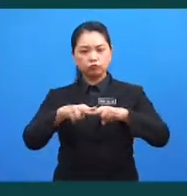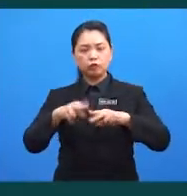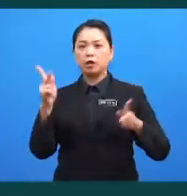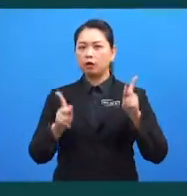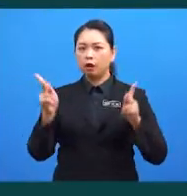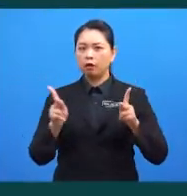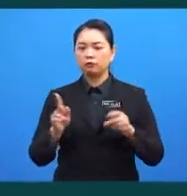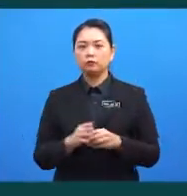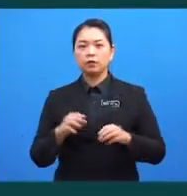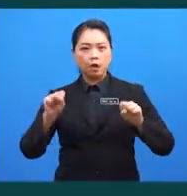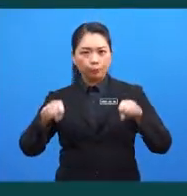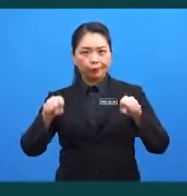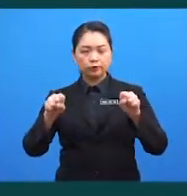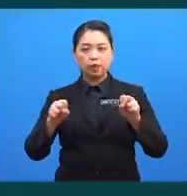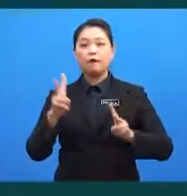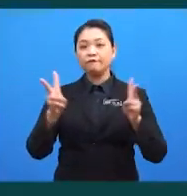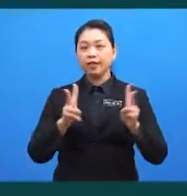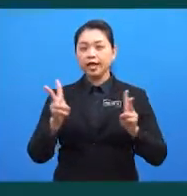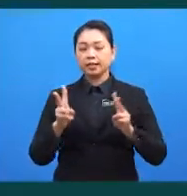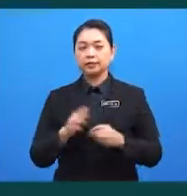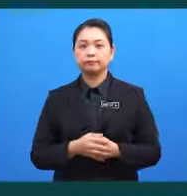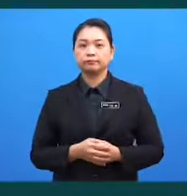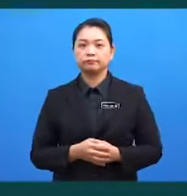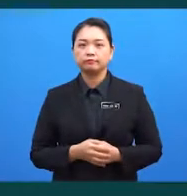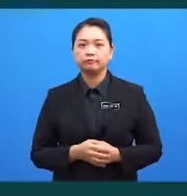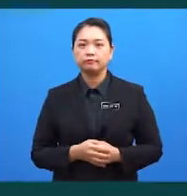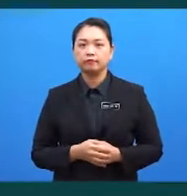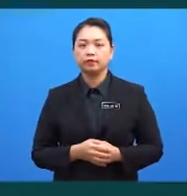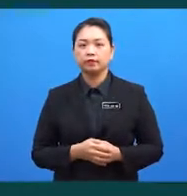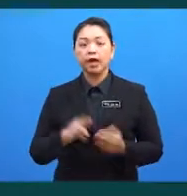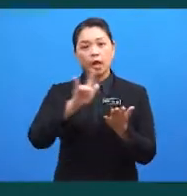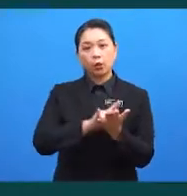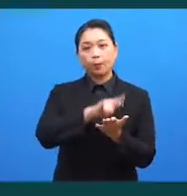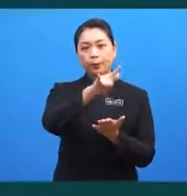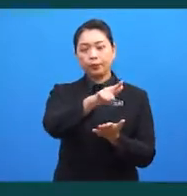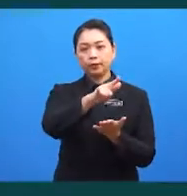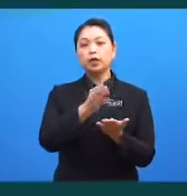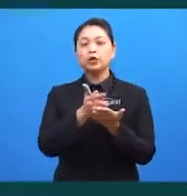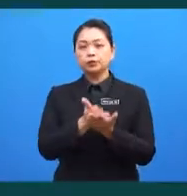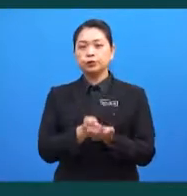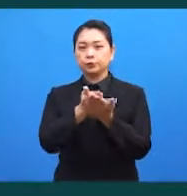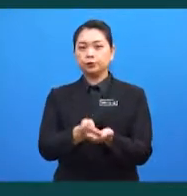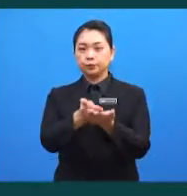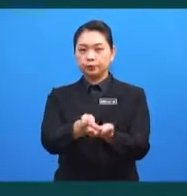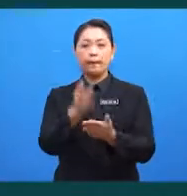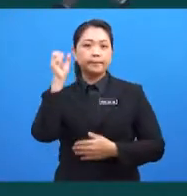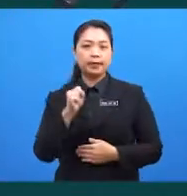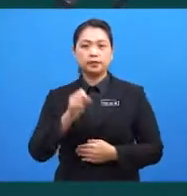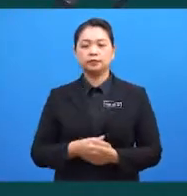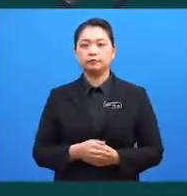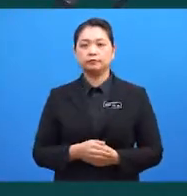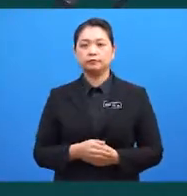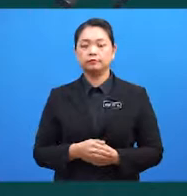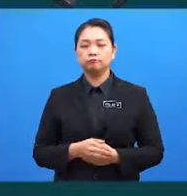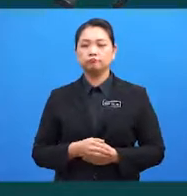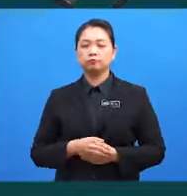car, motorcycle, caravan, aeroplane, ship, bus,